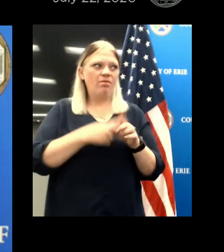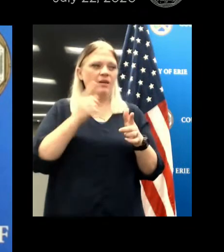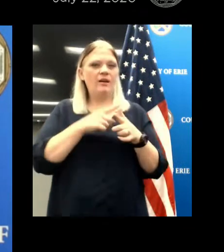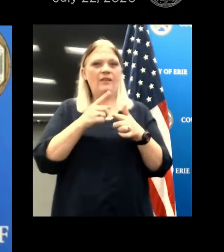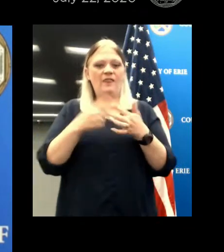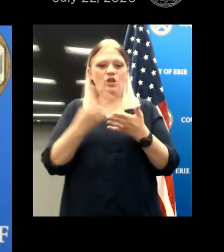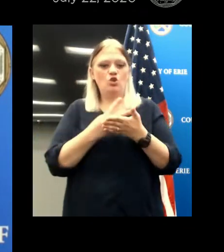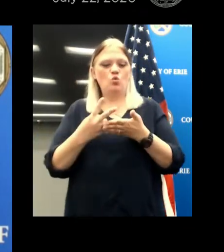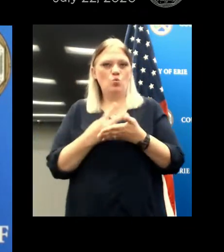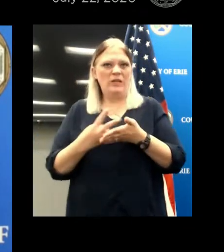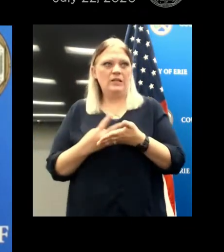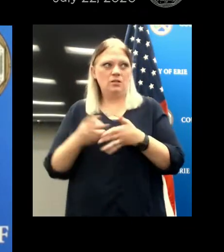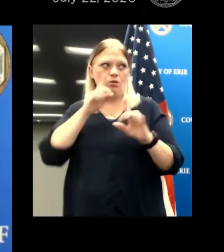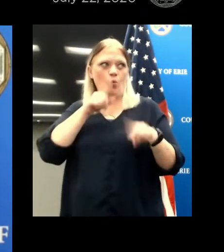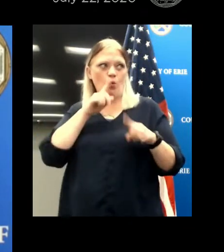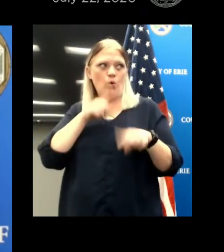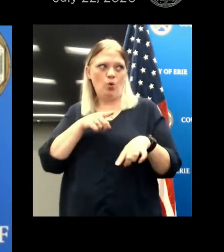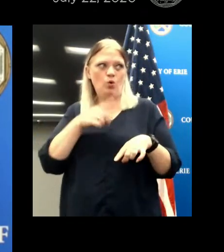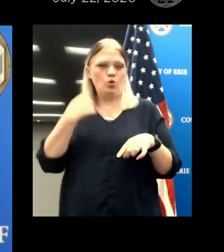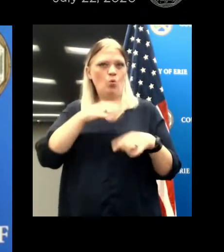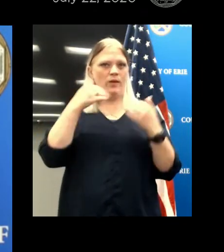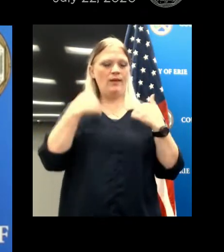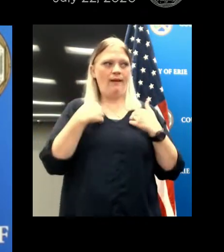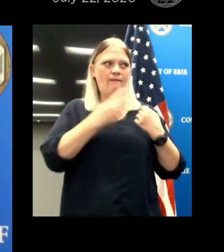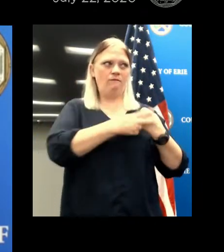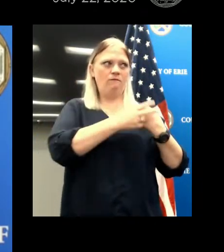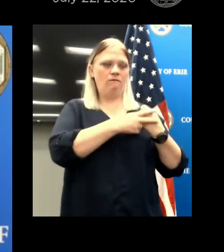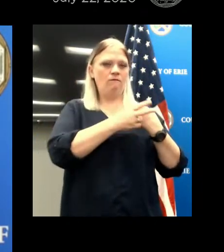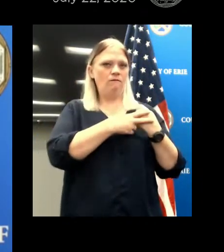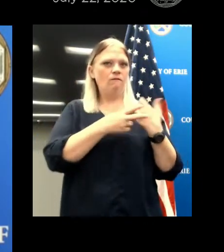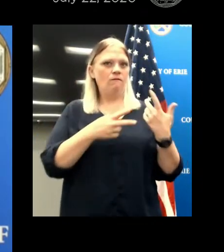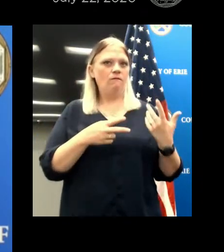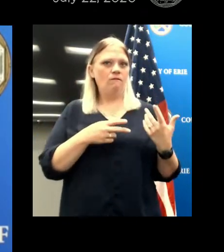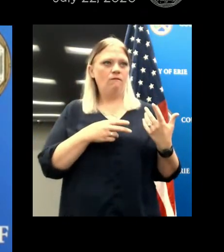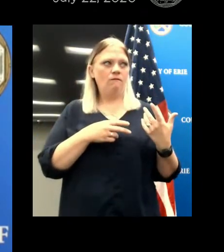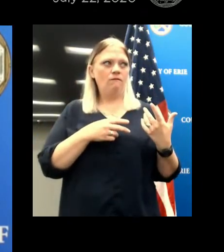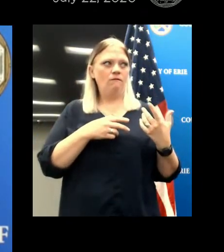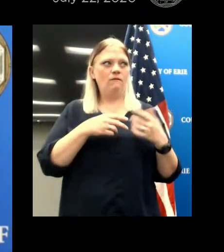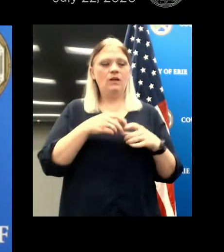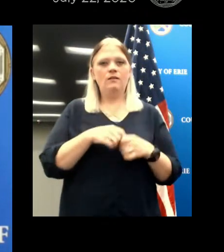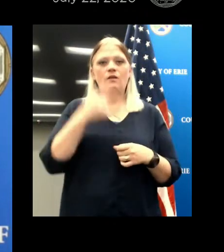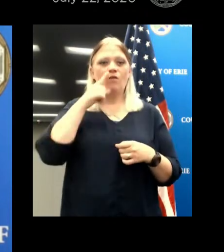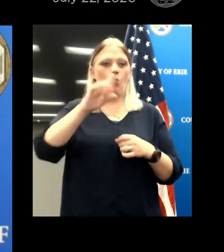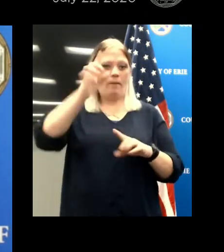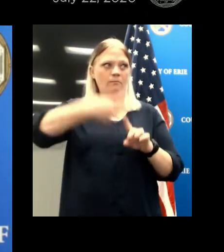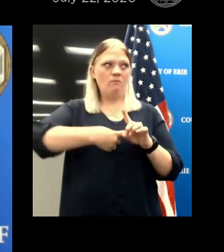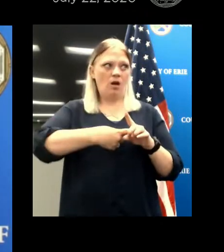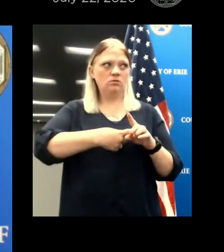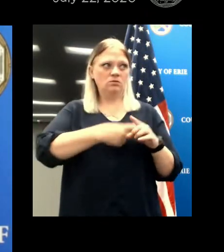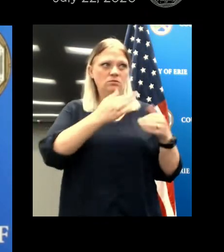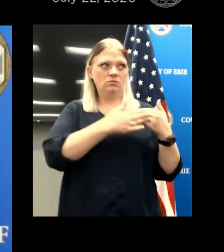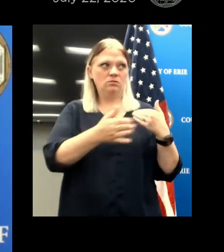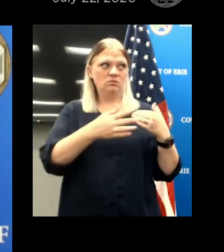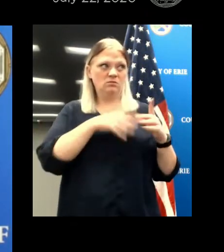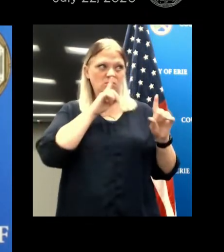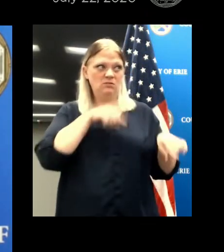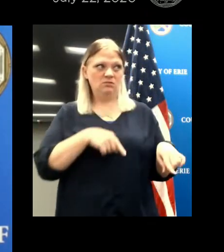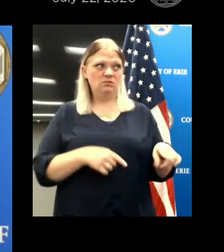that buffer, so we have supplies to do testing at the current rate for the next month. Does that answer your